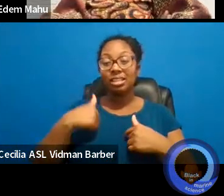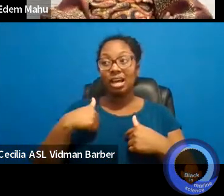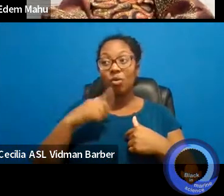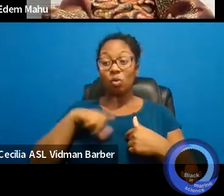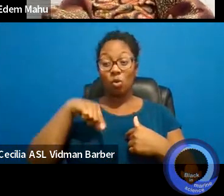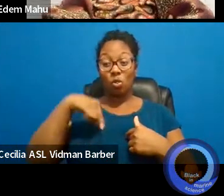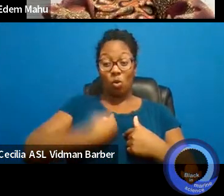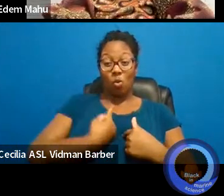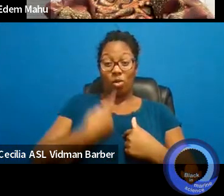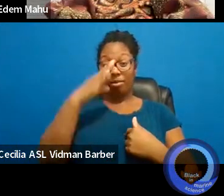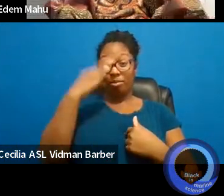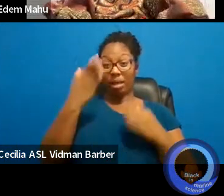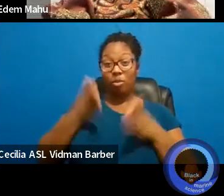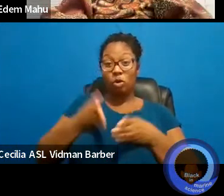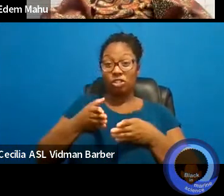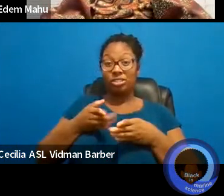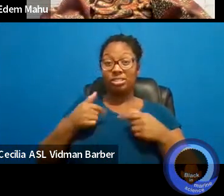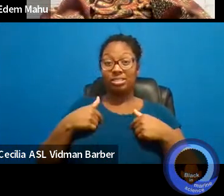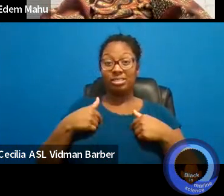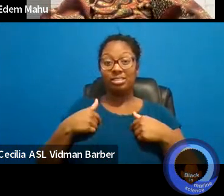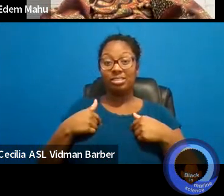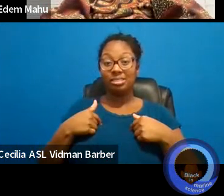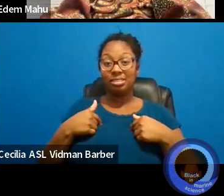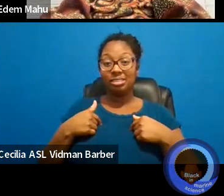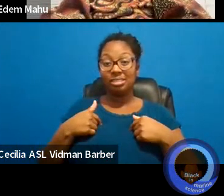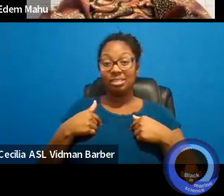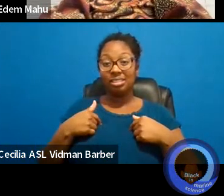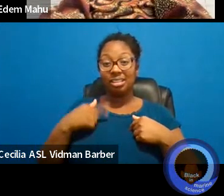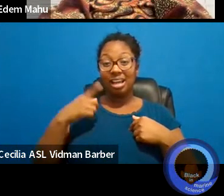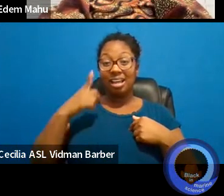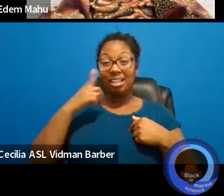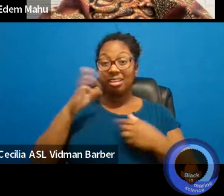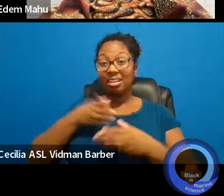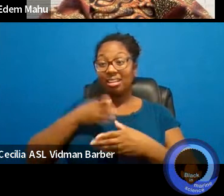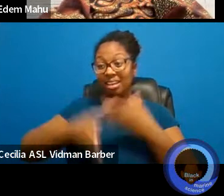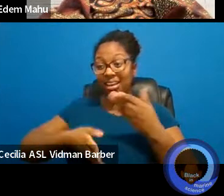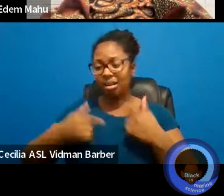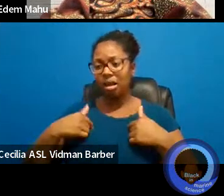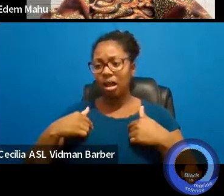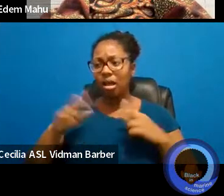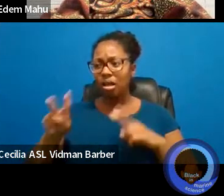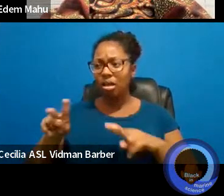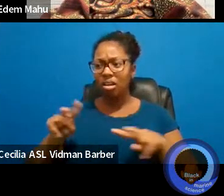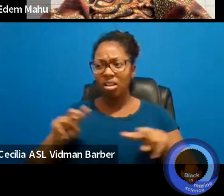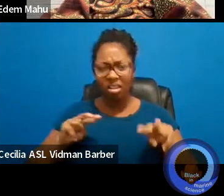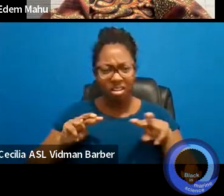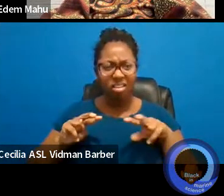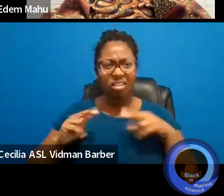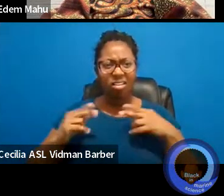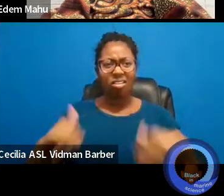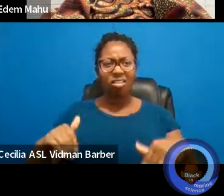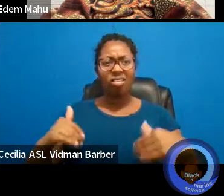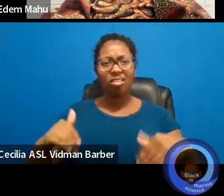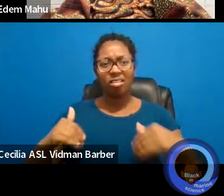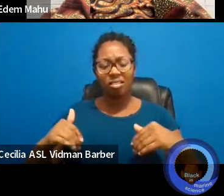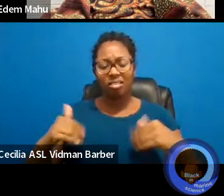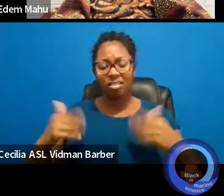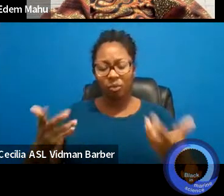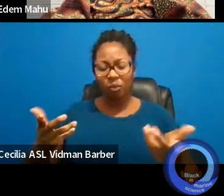Black person there. And at the end, I think they skipped me. Everyone forgot that I had to